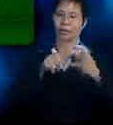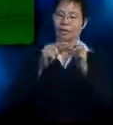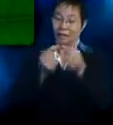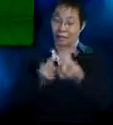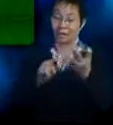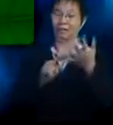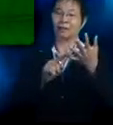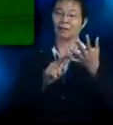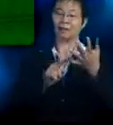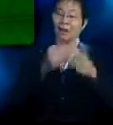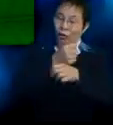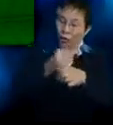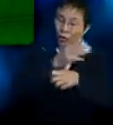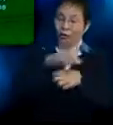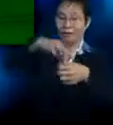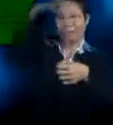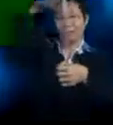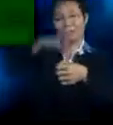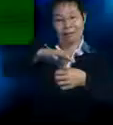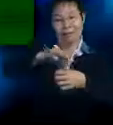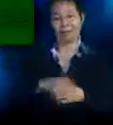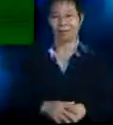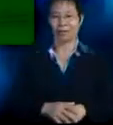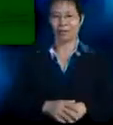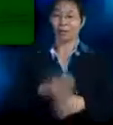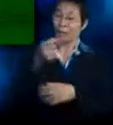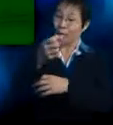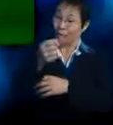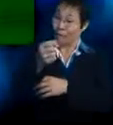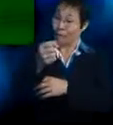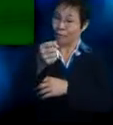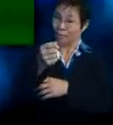nuts, coffee and tea, milk,